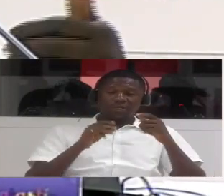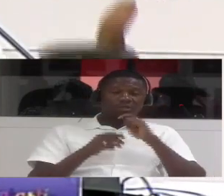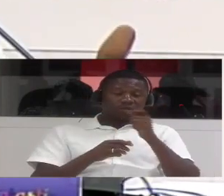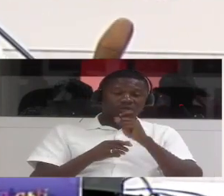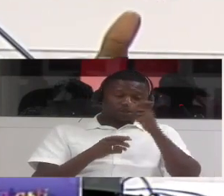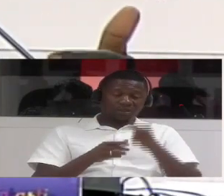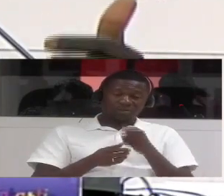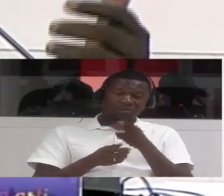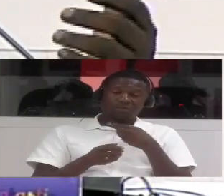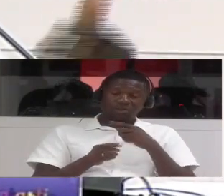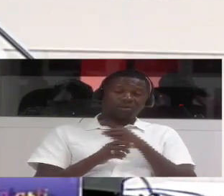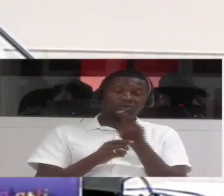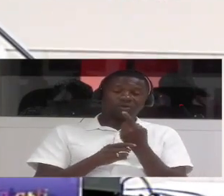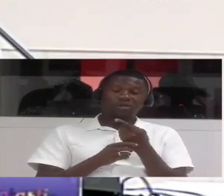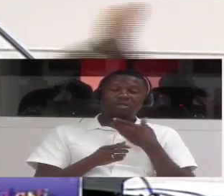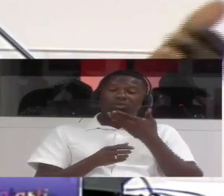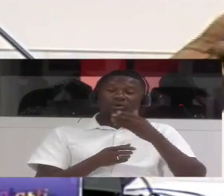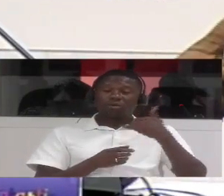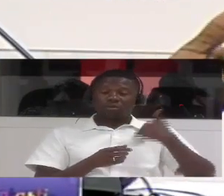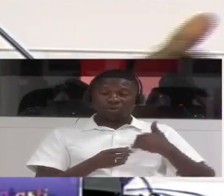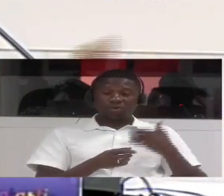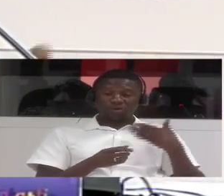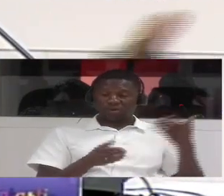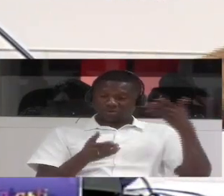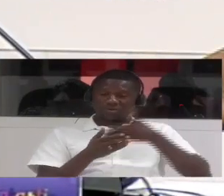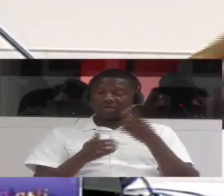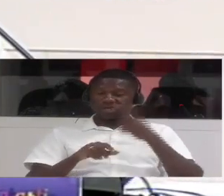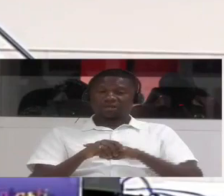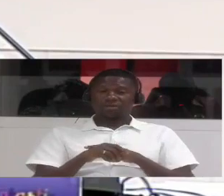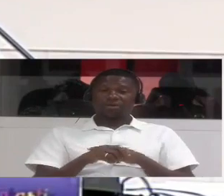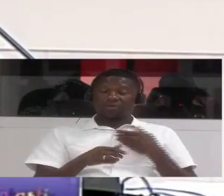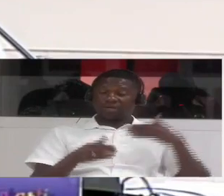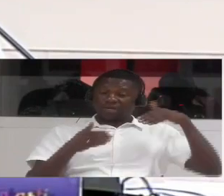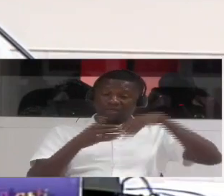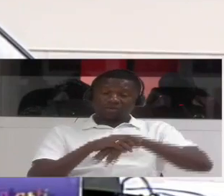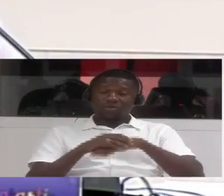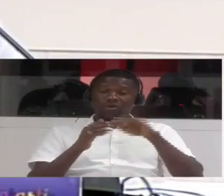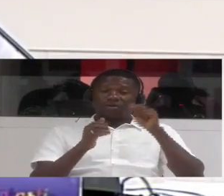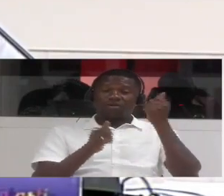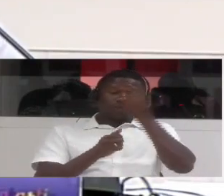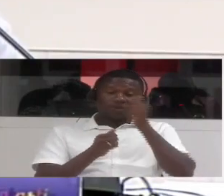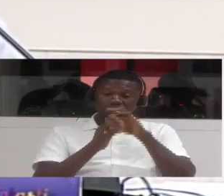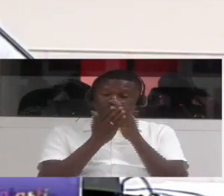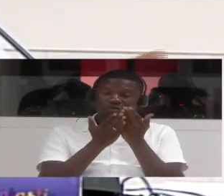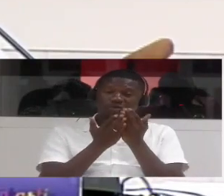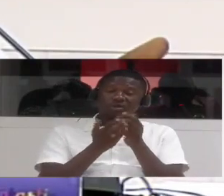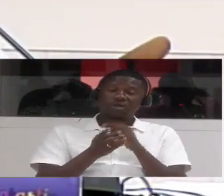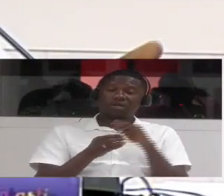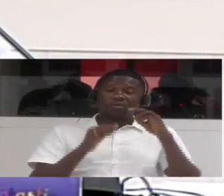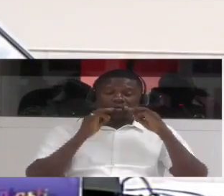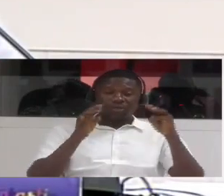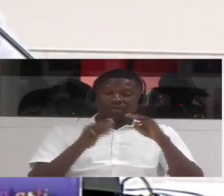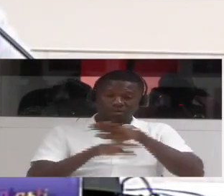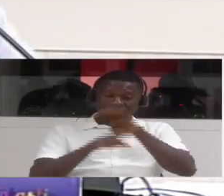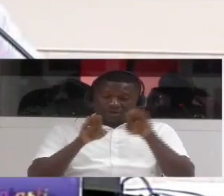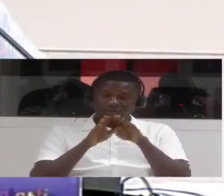were coming up at the time, and they were populating Facebook and also some other social media platforms and sharing